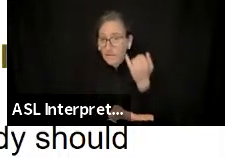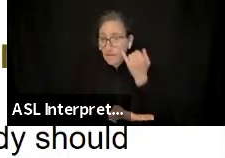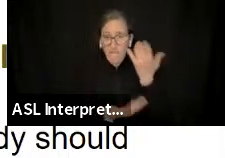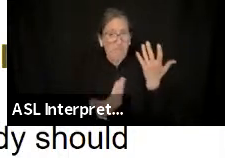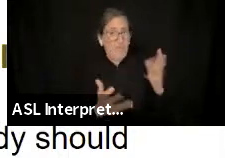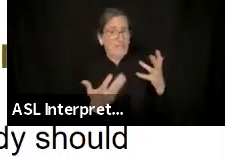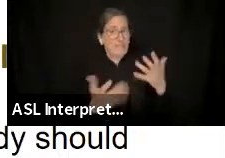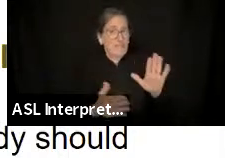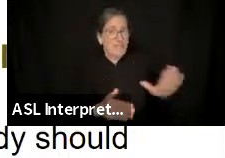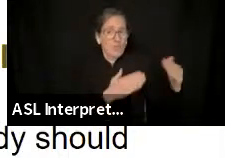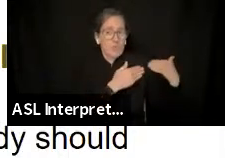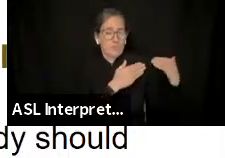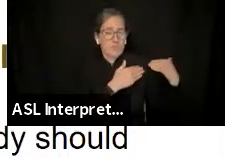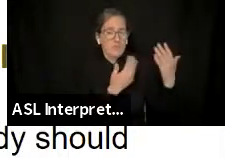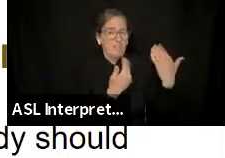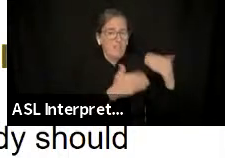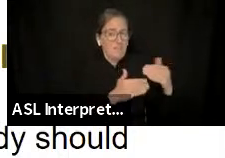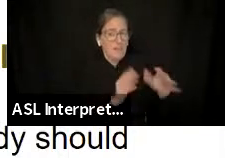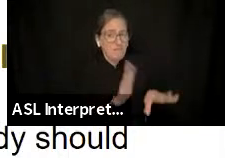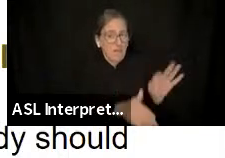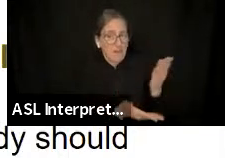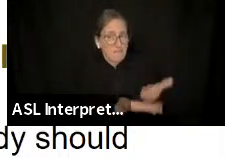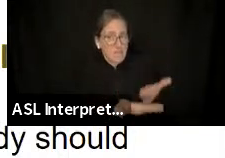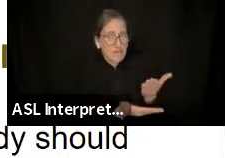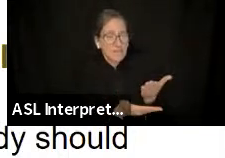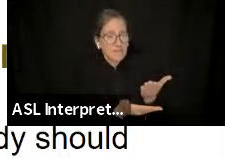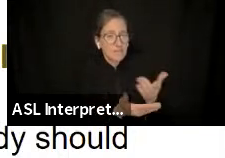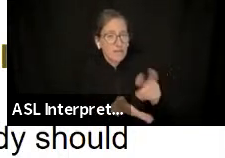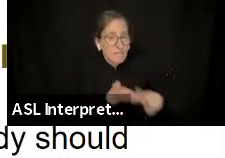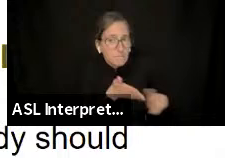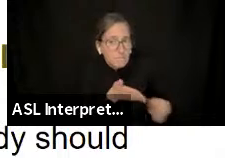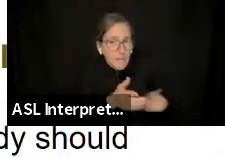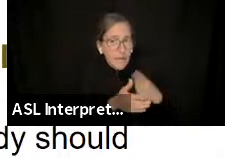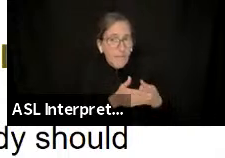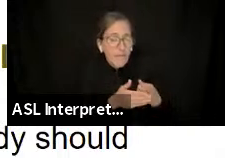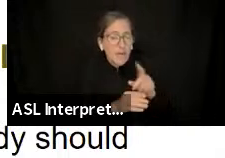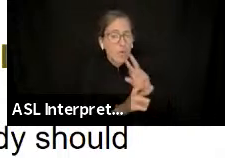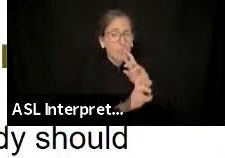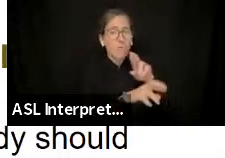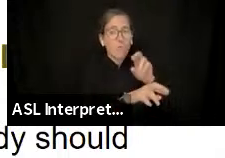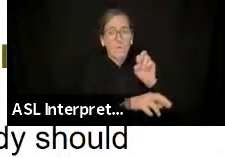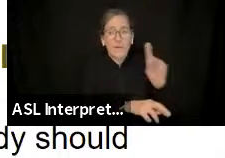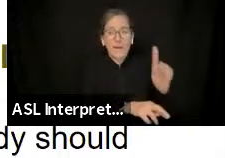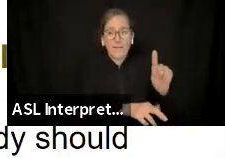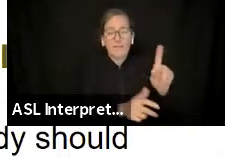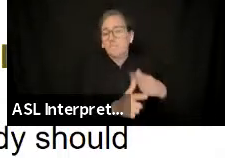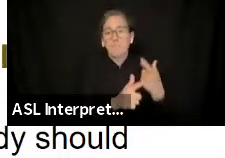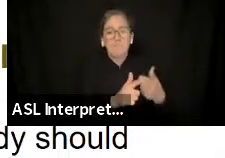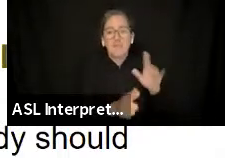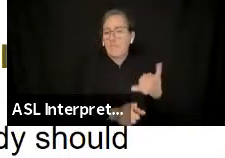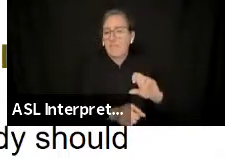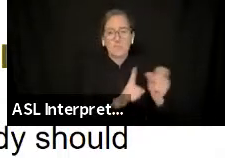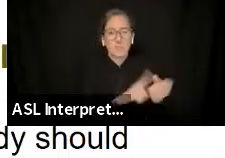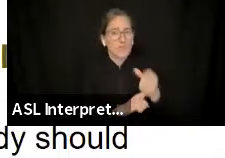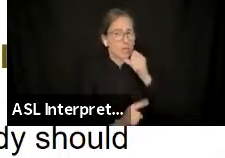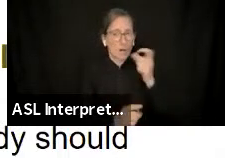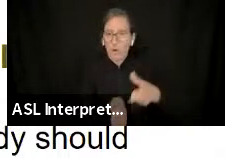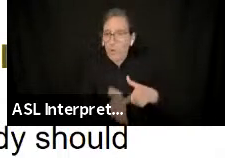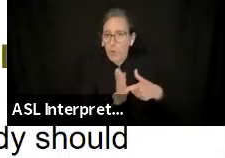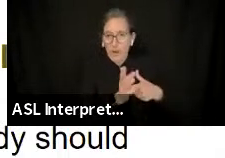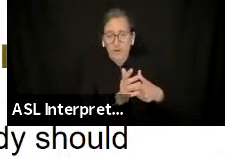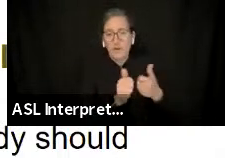you investigating and reporting, then it doesn't necessarily and most likely would not need to